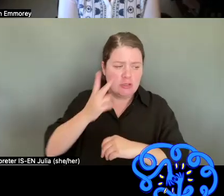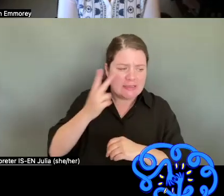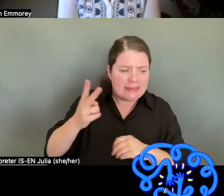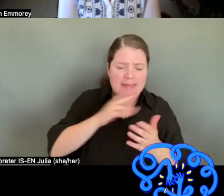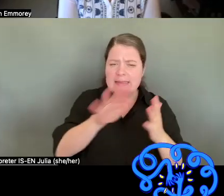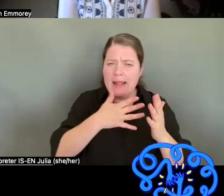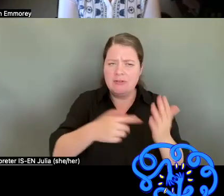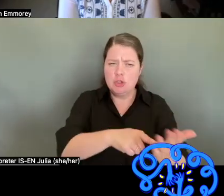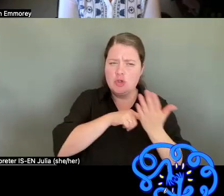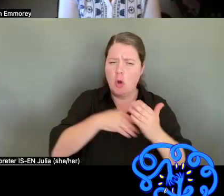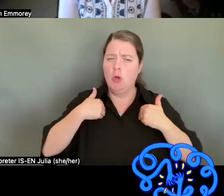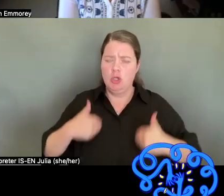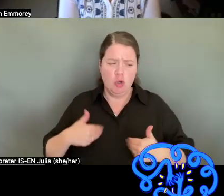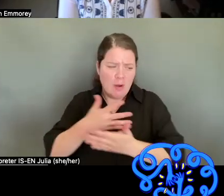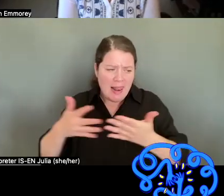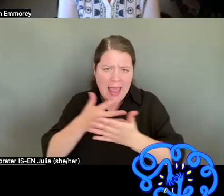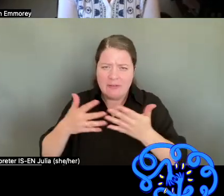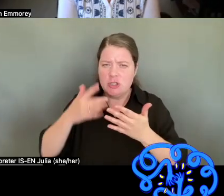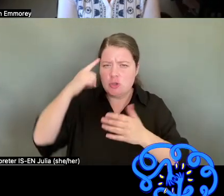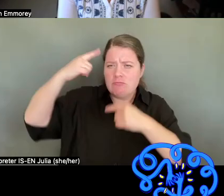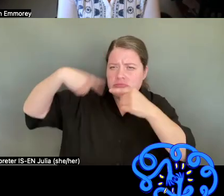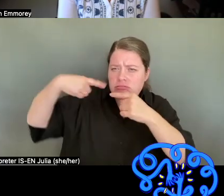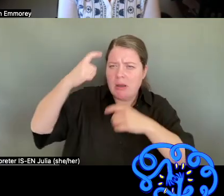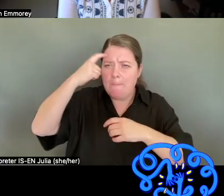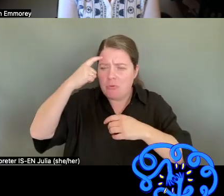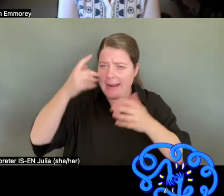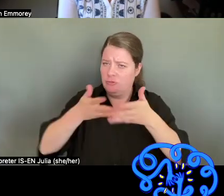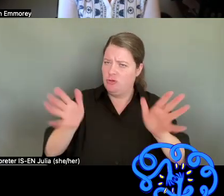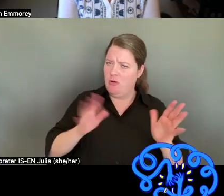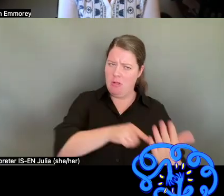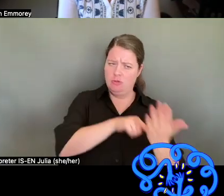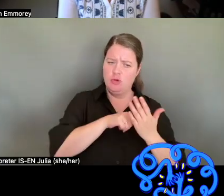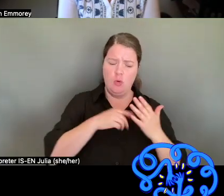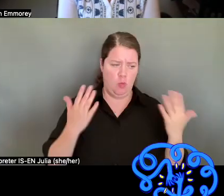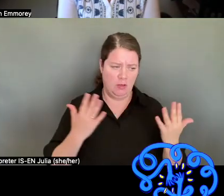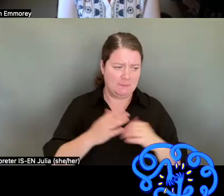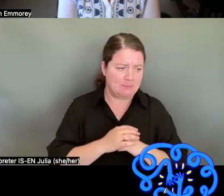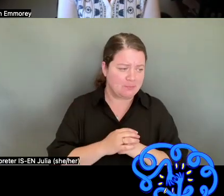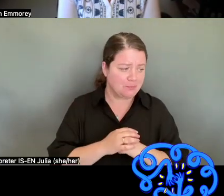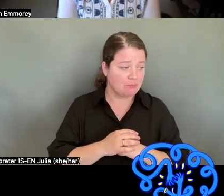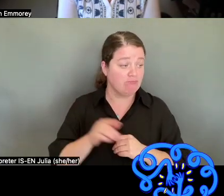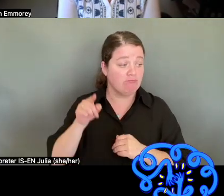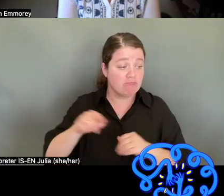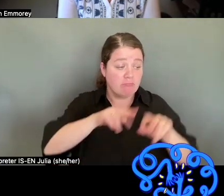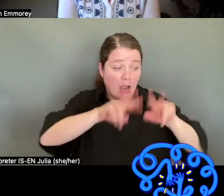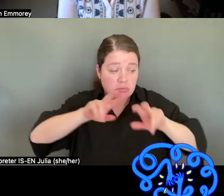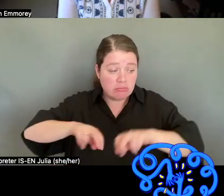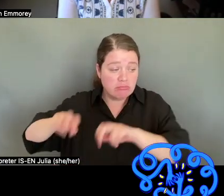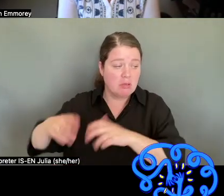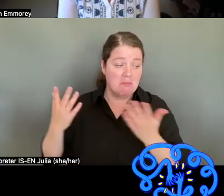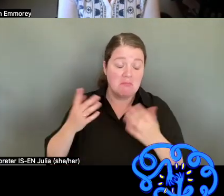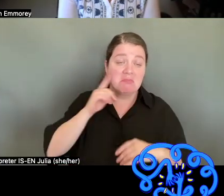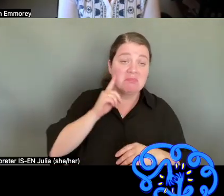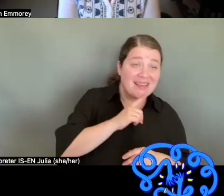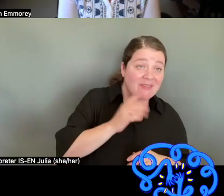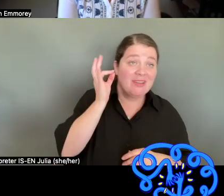language, cognition, and brain in general. She studies the processes involved in how